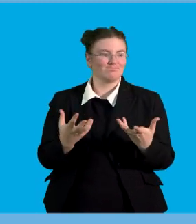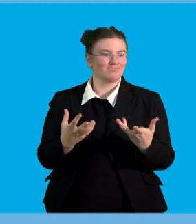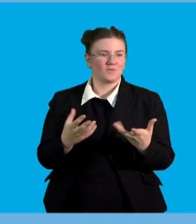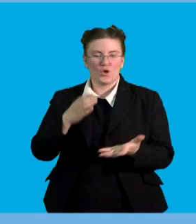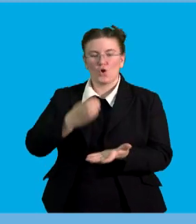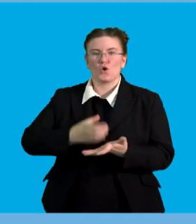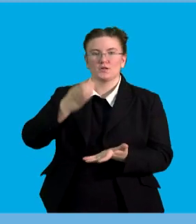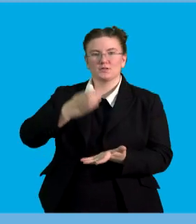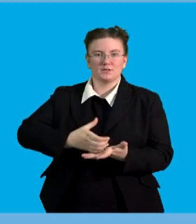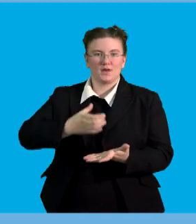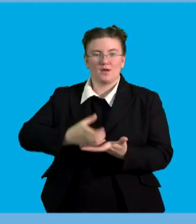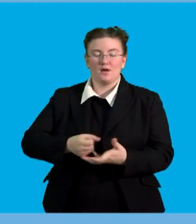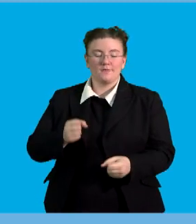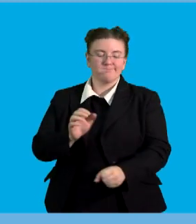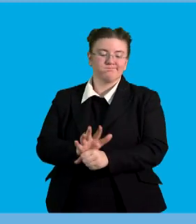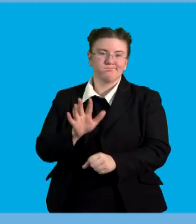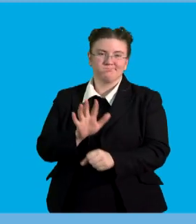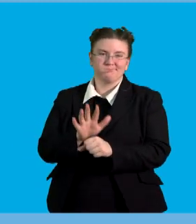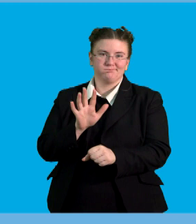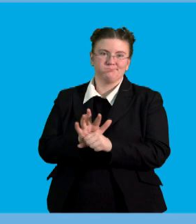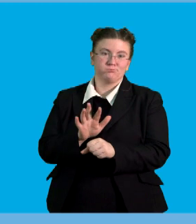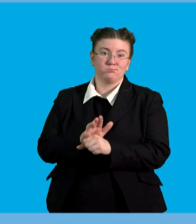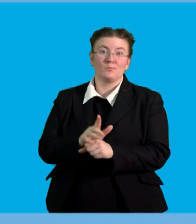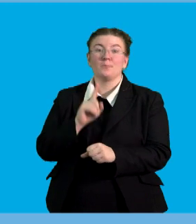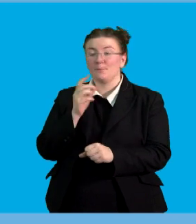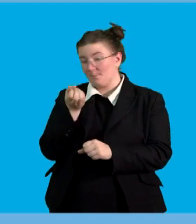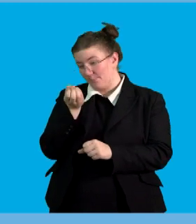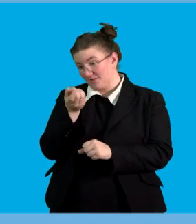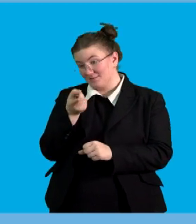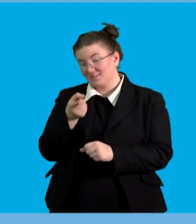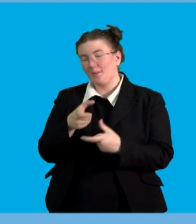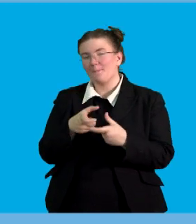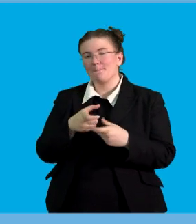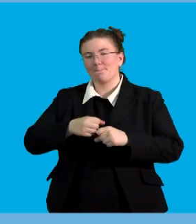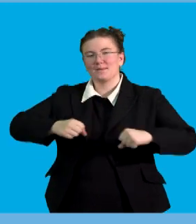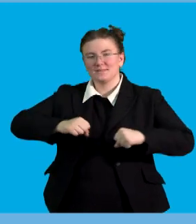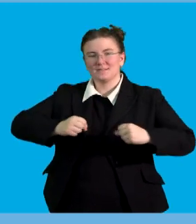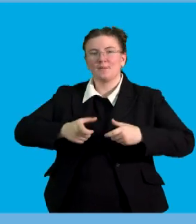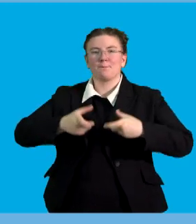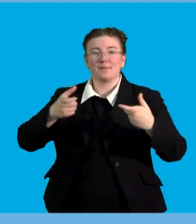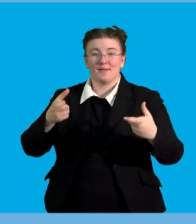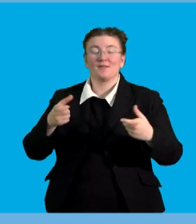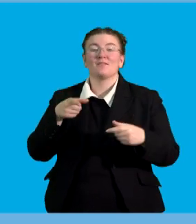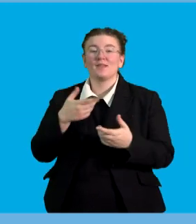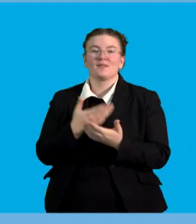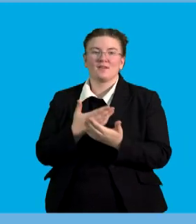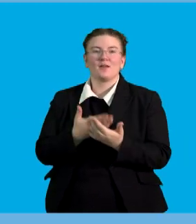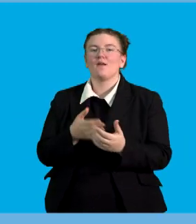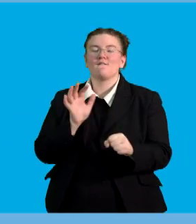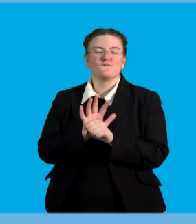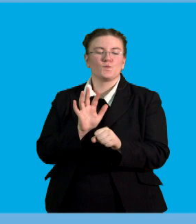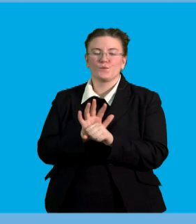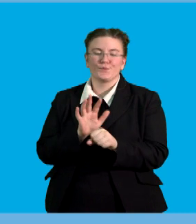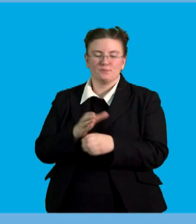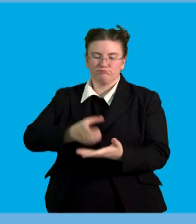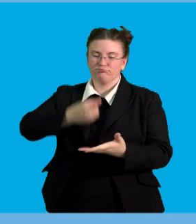to fill up whichever container that they are in. They have large spaces in between the particles, and they're able to go and fill up